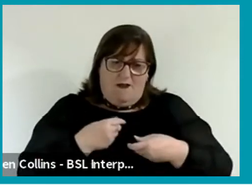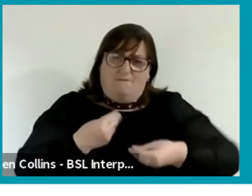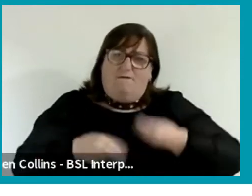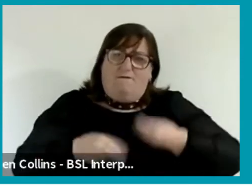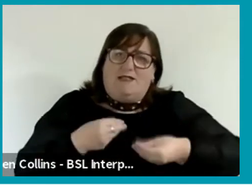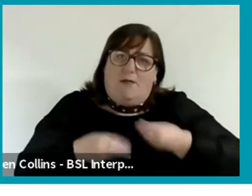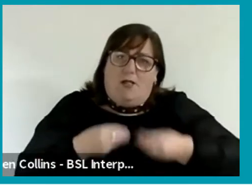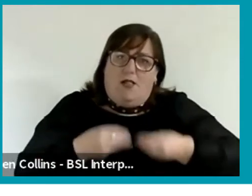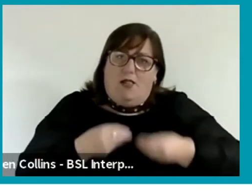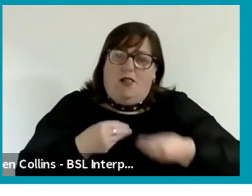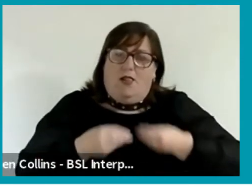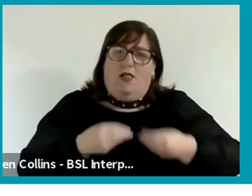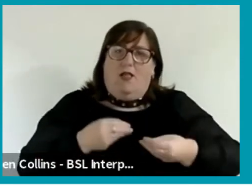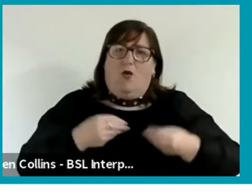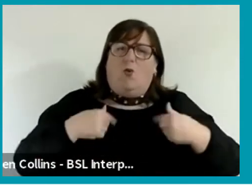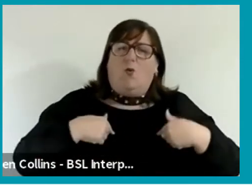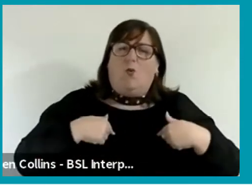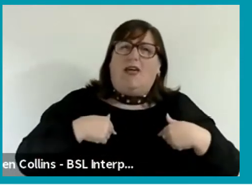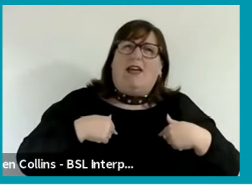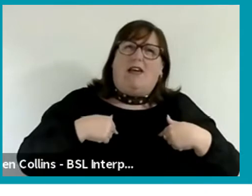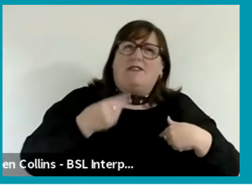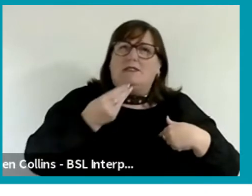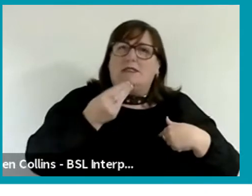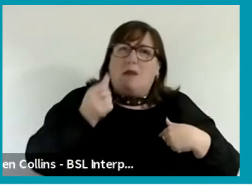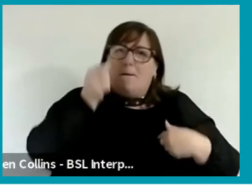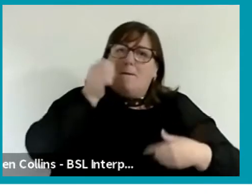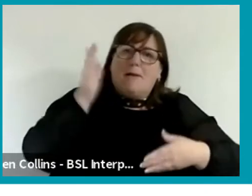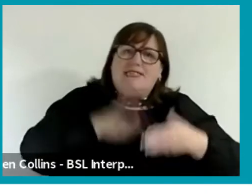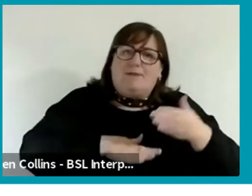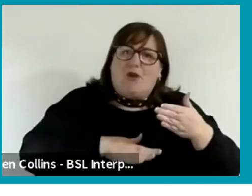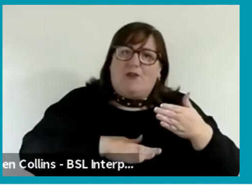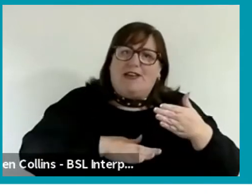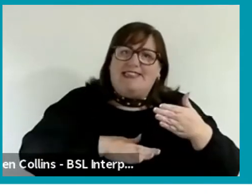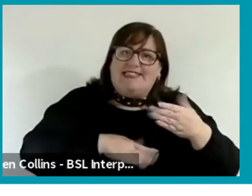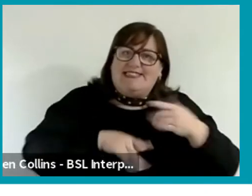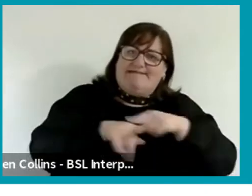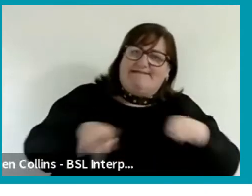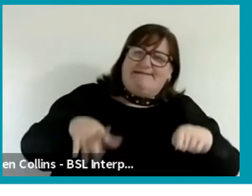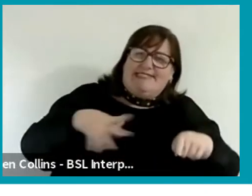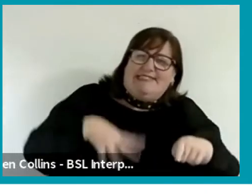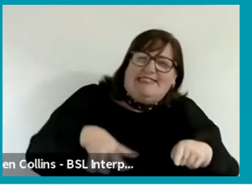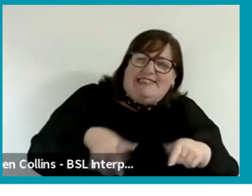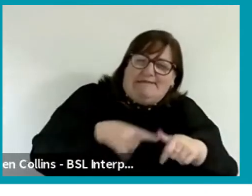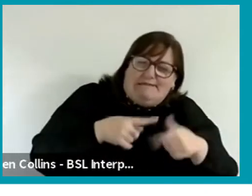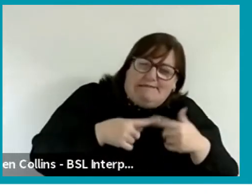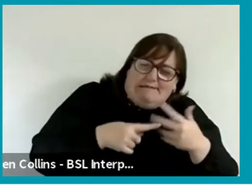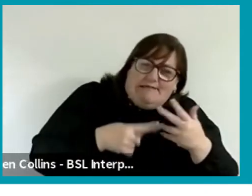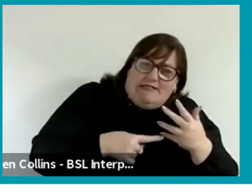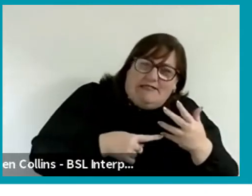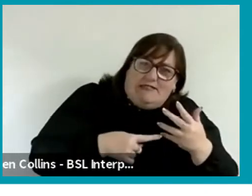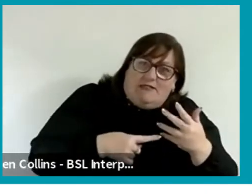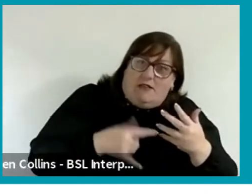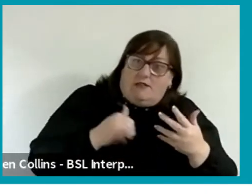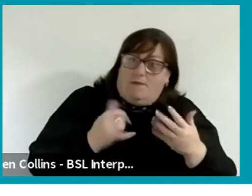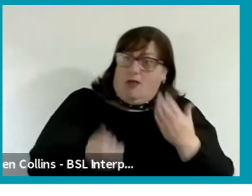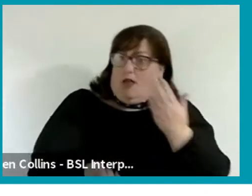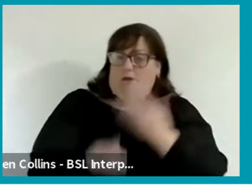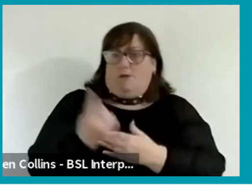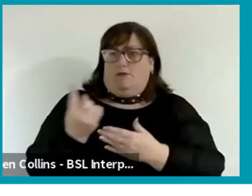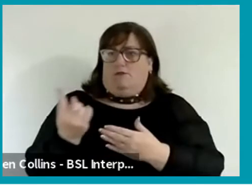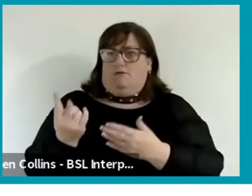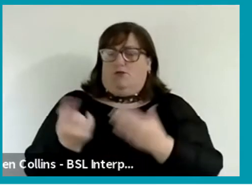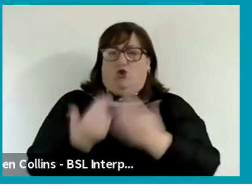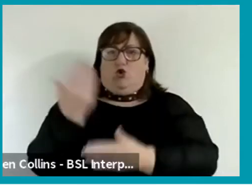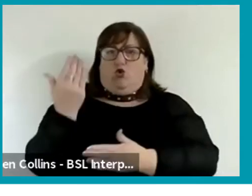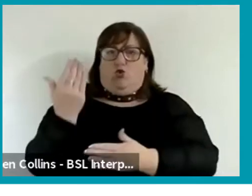what candidates might need in terms of accommodating their needs, there was always going to be something new, something more. So we